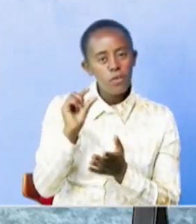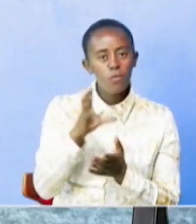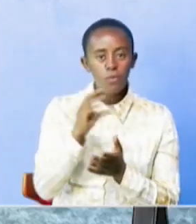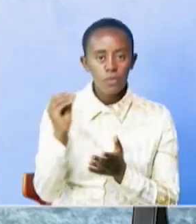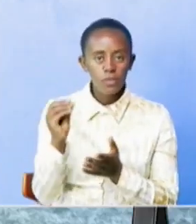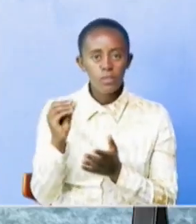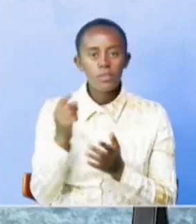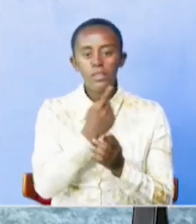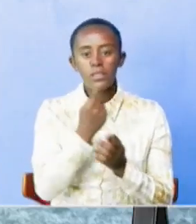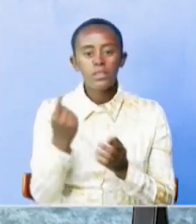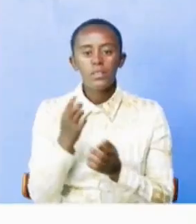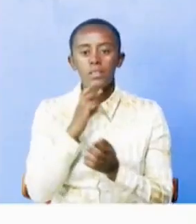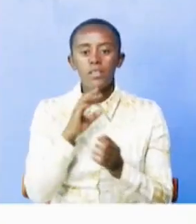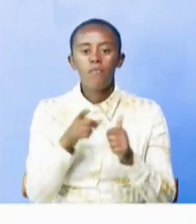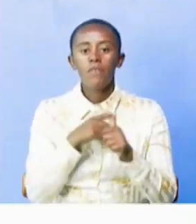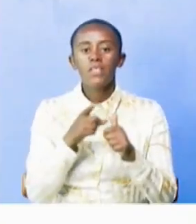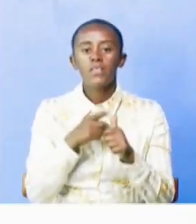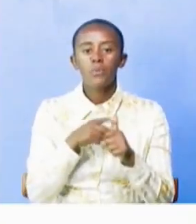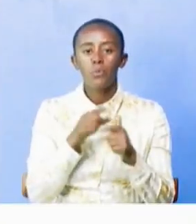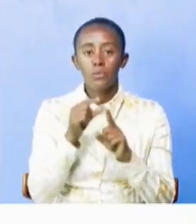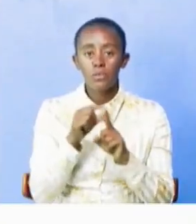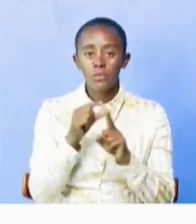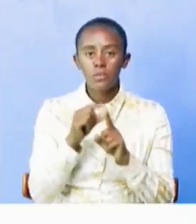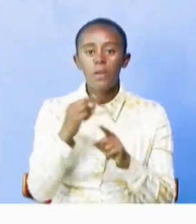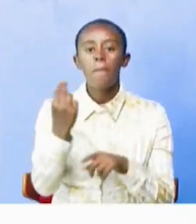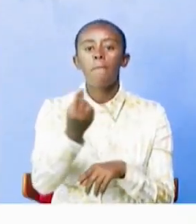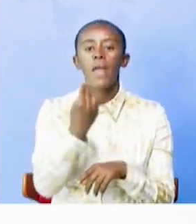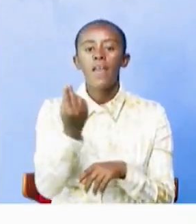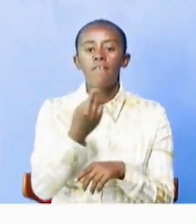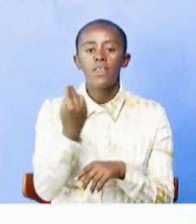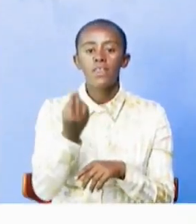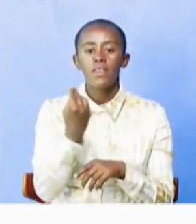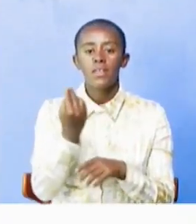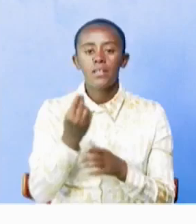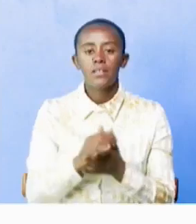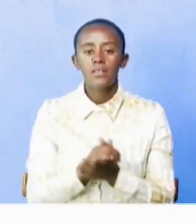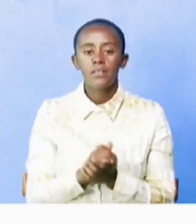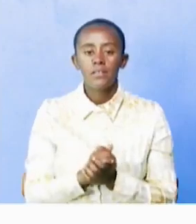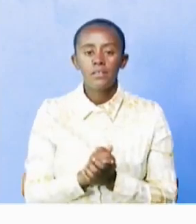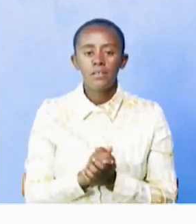they are the first one, benefit.